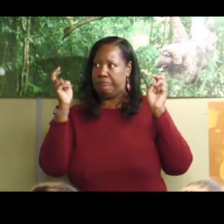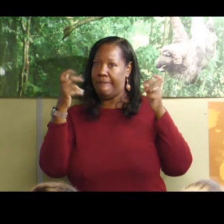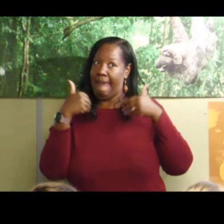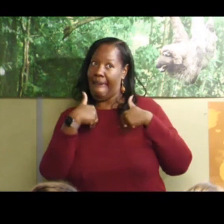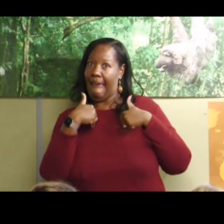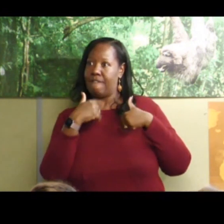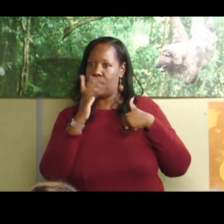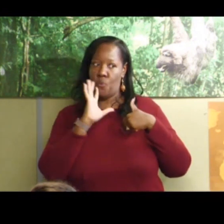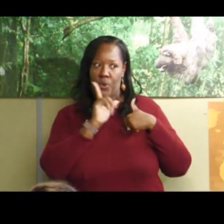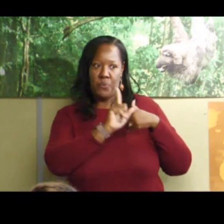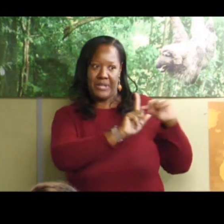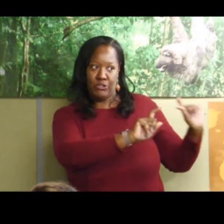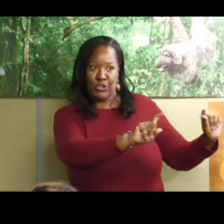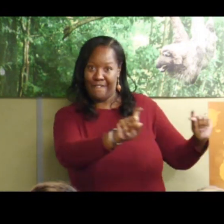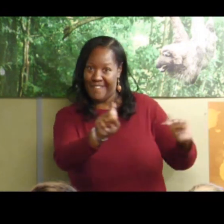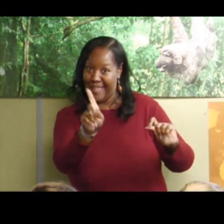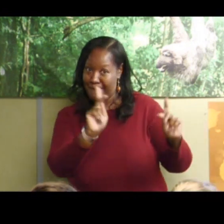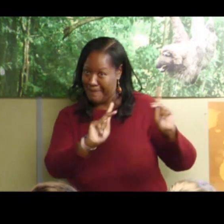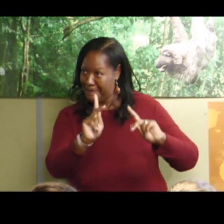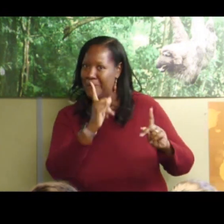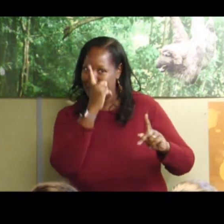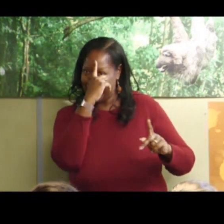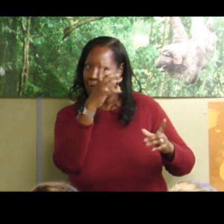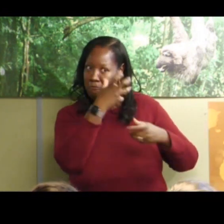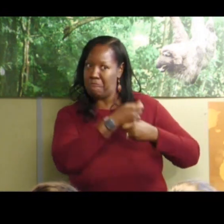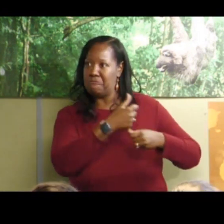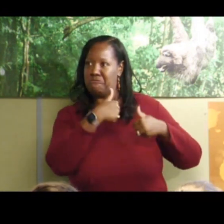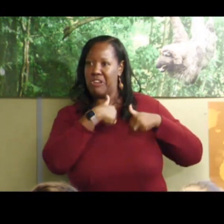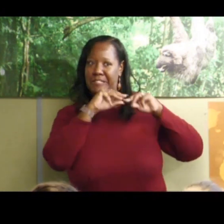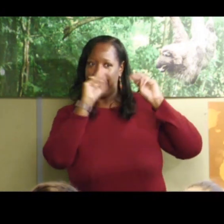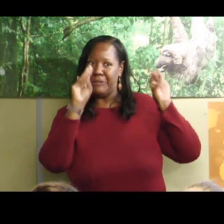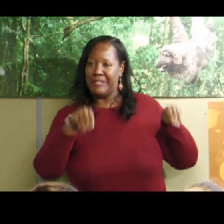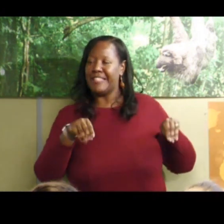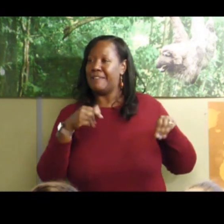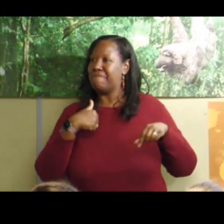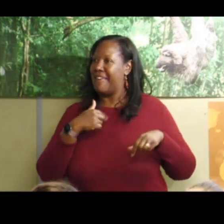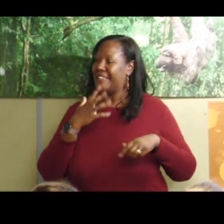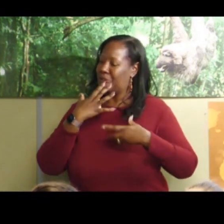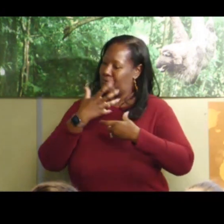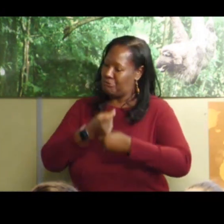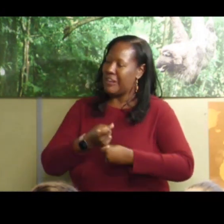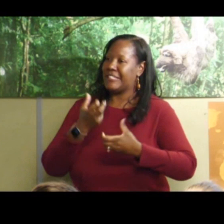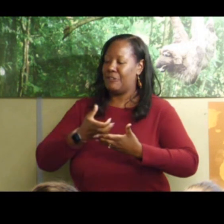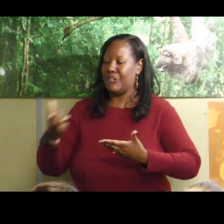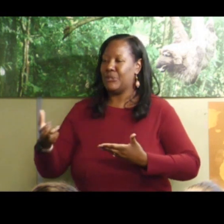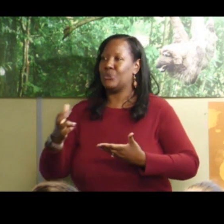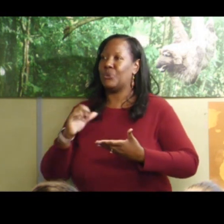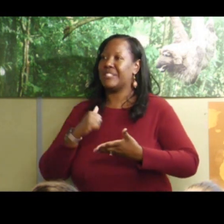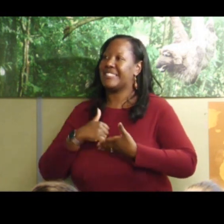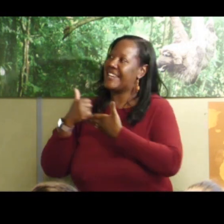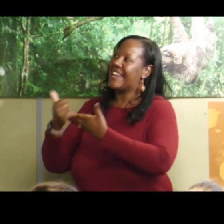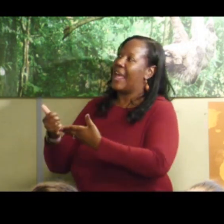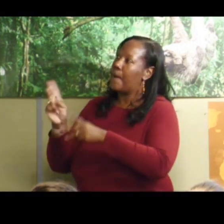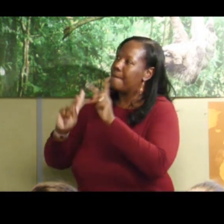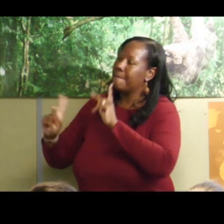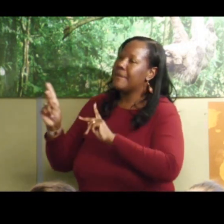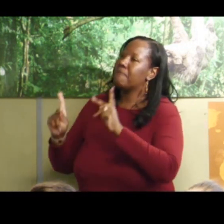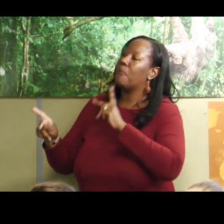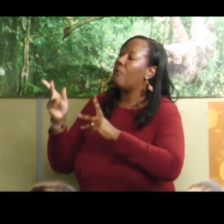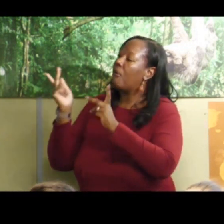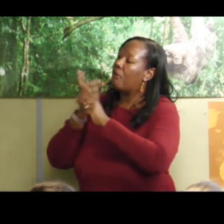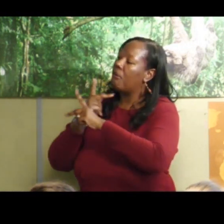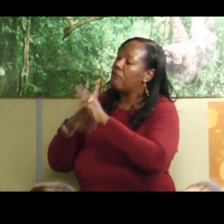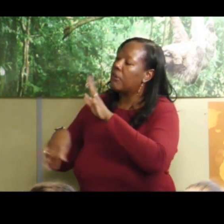surveys, within communities as a trusted resource? And how can we help people sort of wade through that noise and figure things